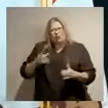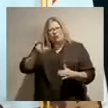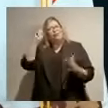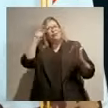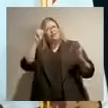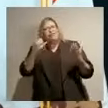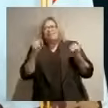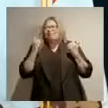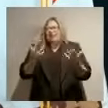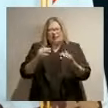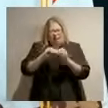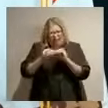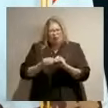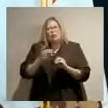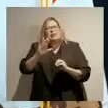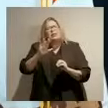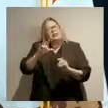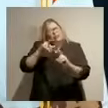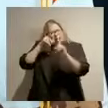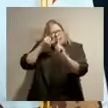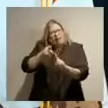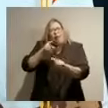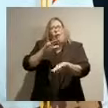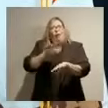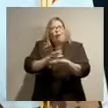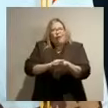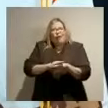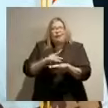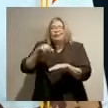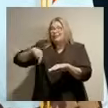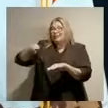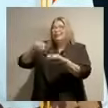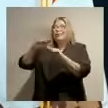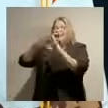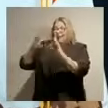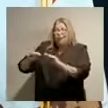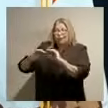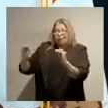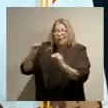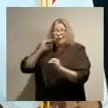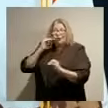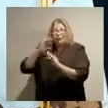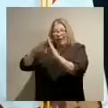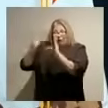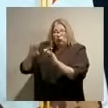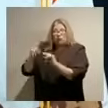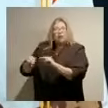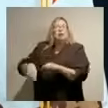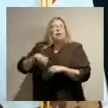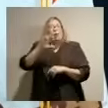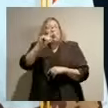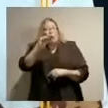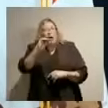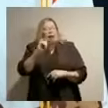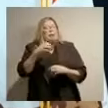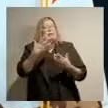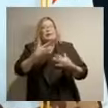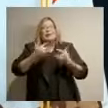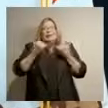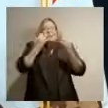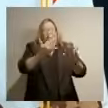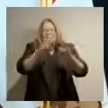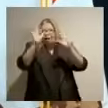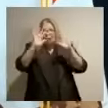things, just to them on homelessness, on climate, fire, crime, education, what does this budget mean to them? We're holding the line